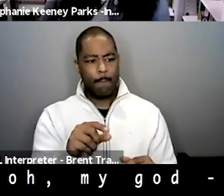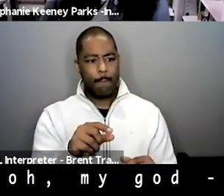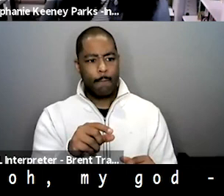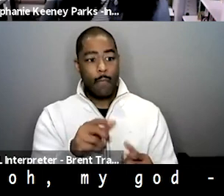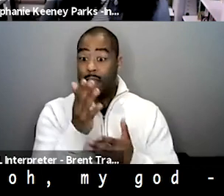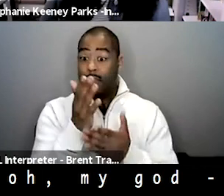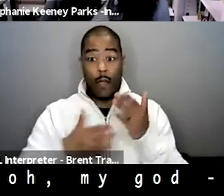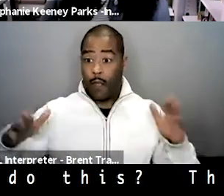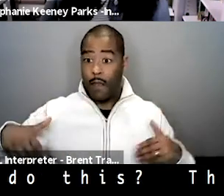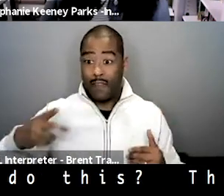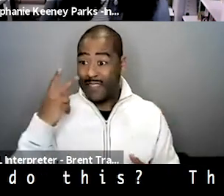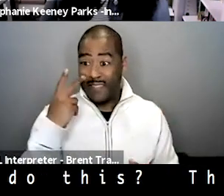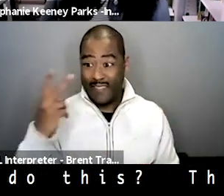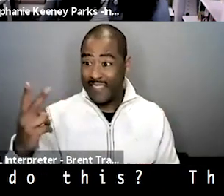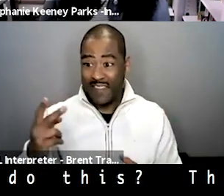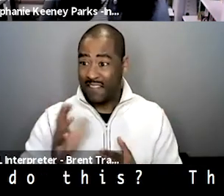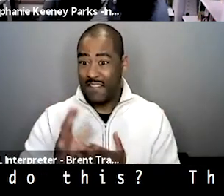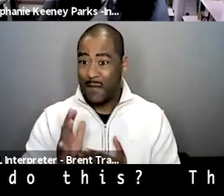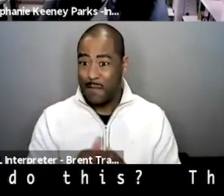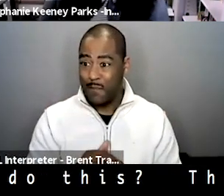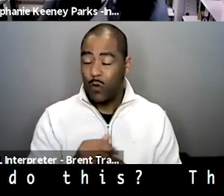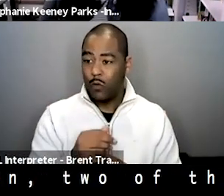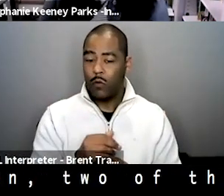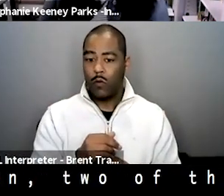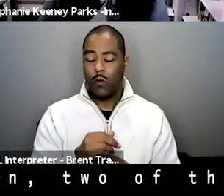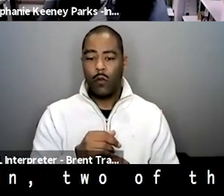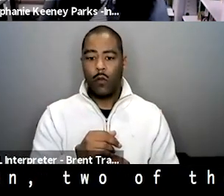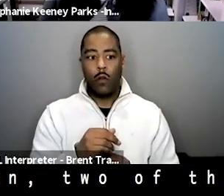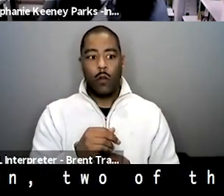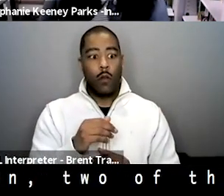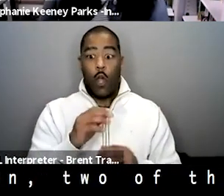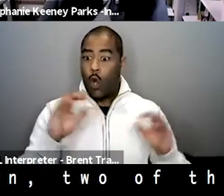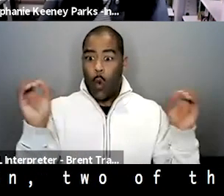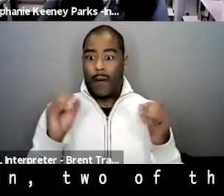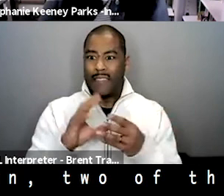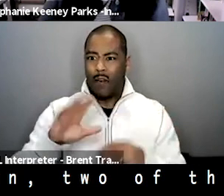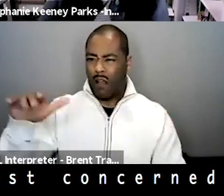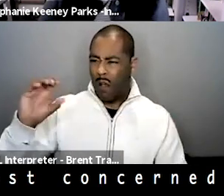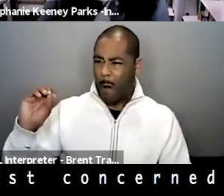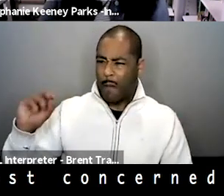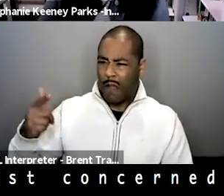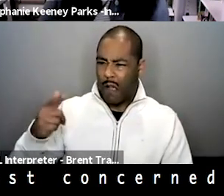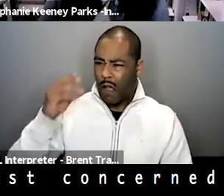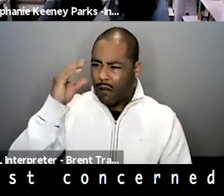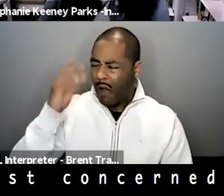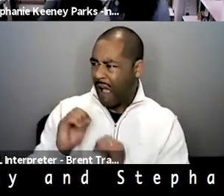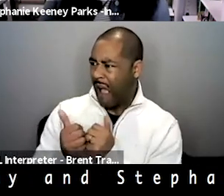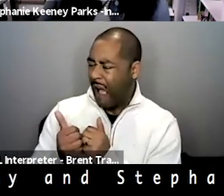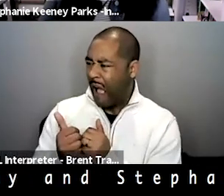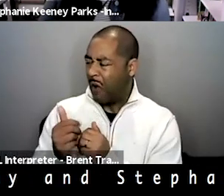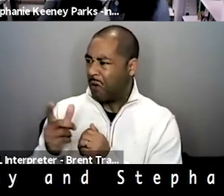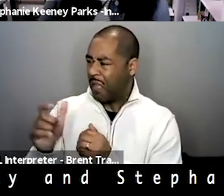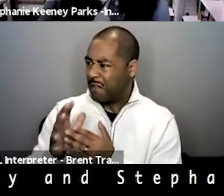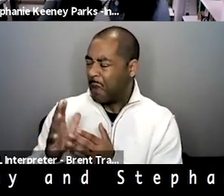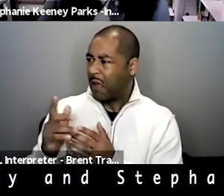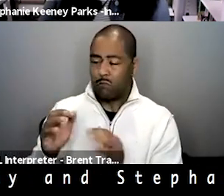nobody has said, oh my God, how could you do this? This is, you know, this is not me. I mean, two of the people we were most concerned